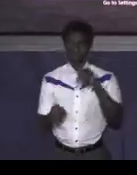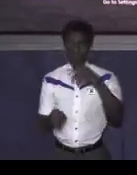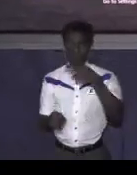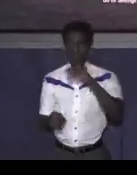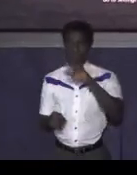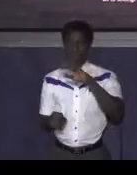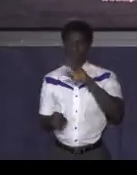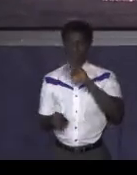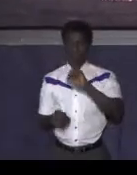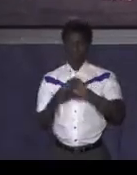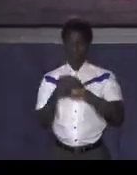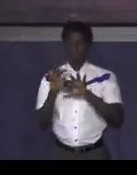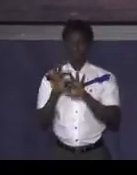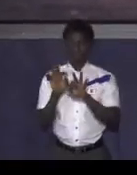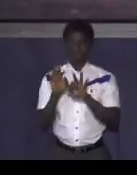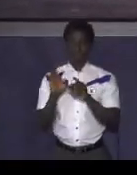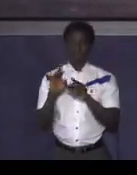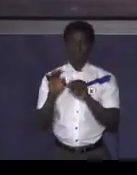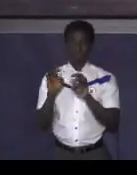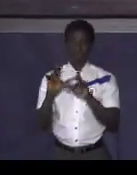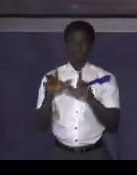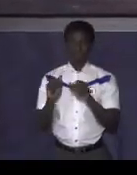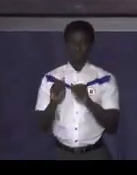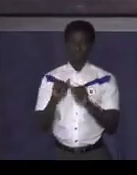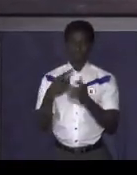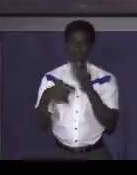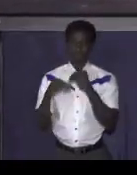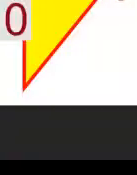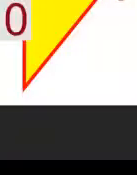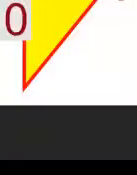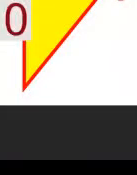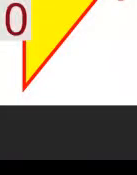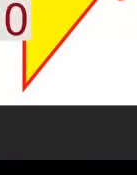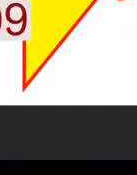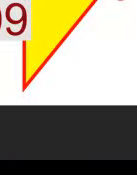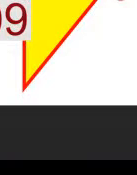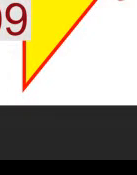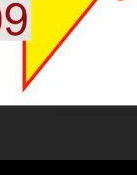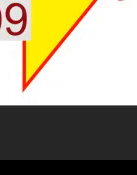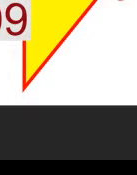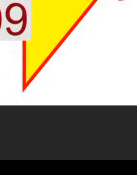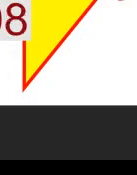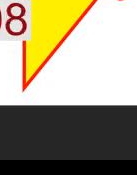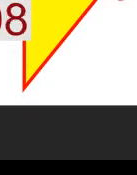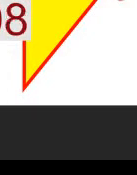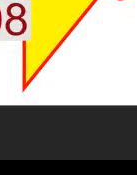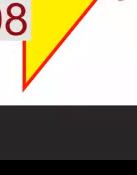Pythagorean formula. What is the length of the side marked C? Begin.